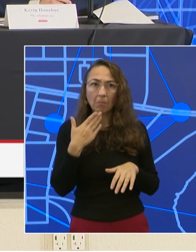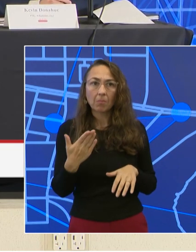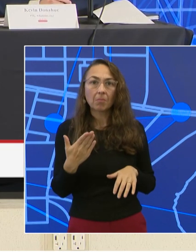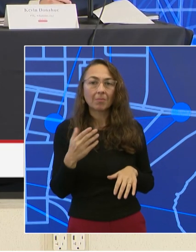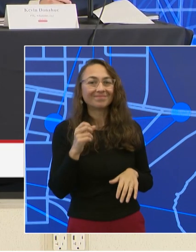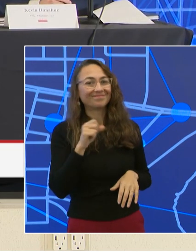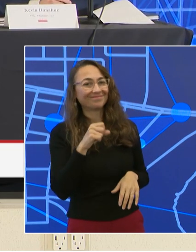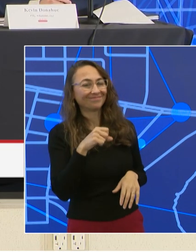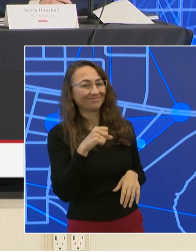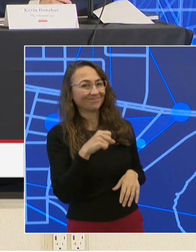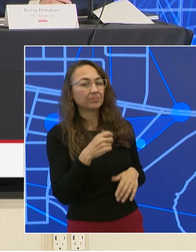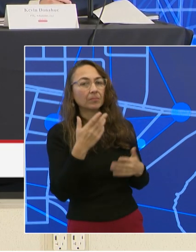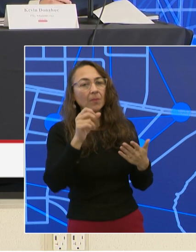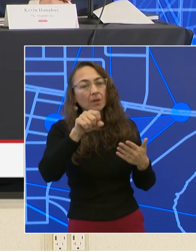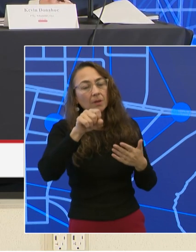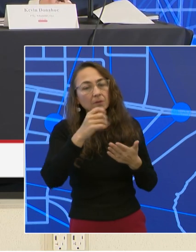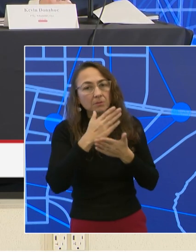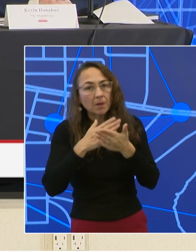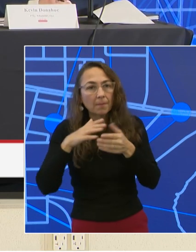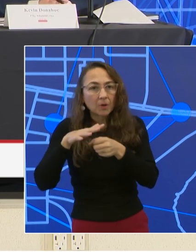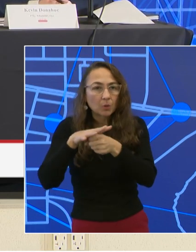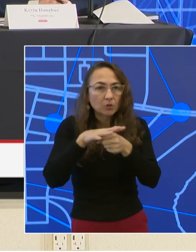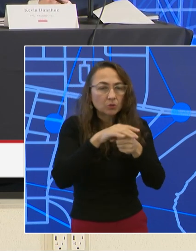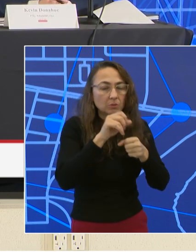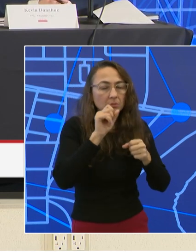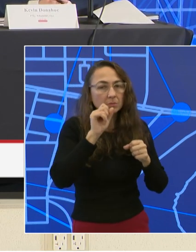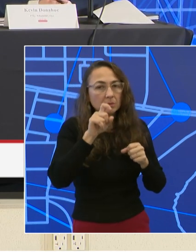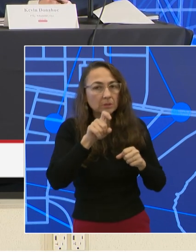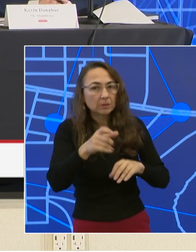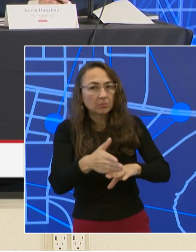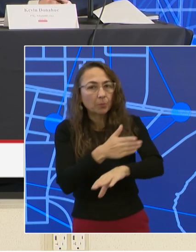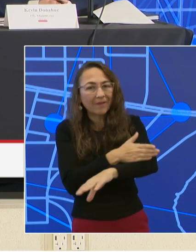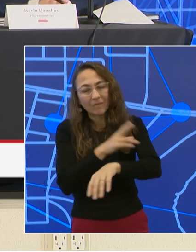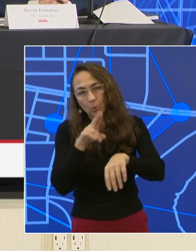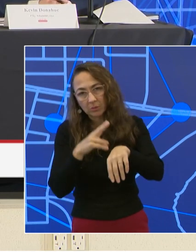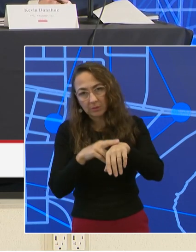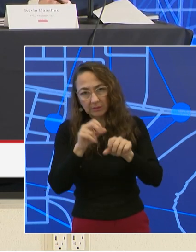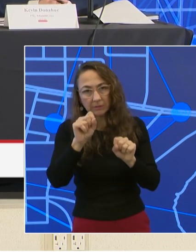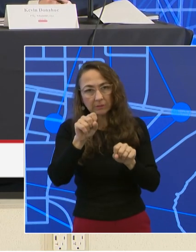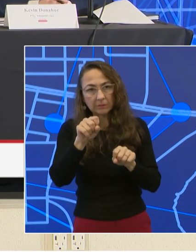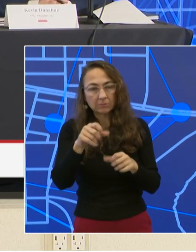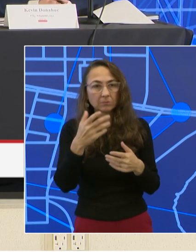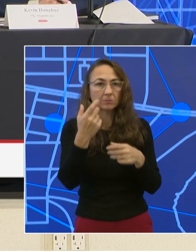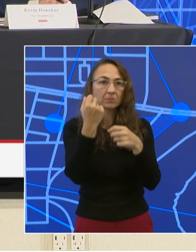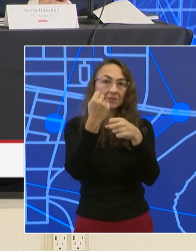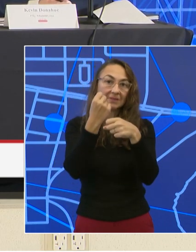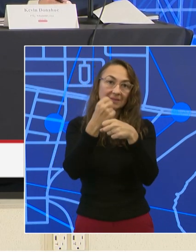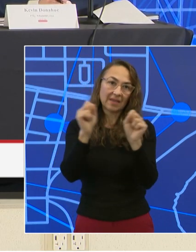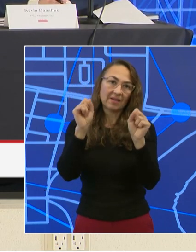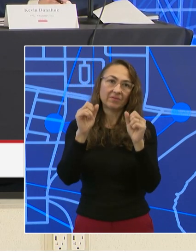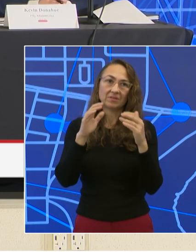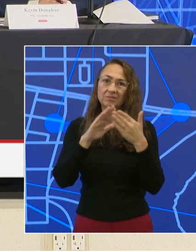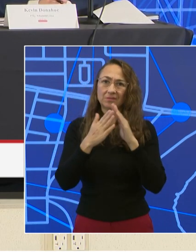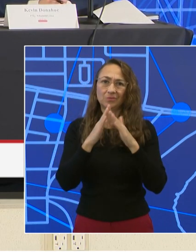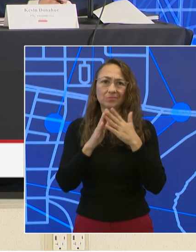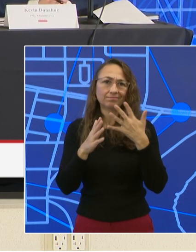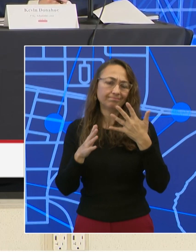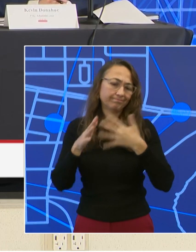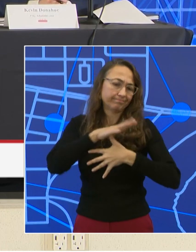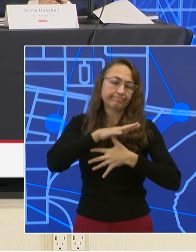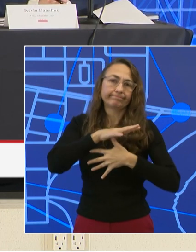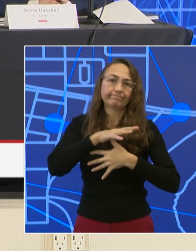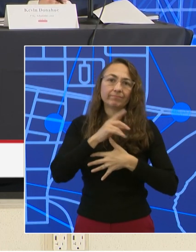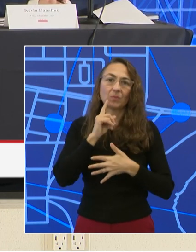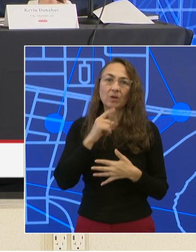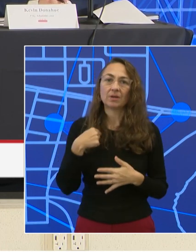focus on and be better at? Of course. Being a safe city is up there, and making sure we continue